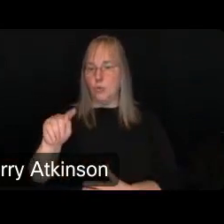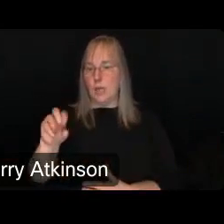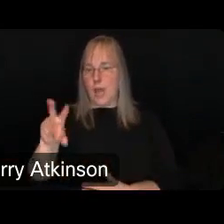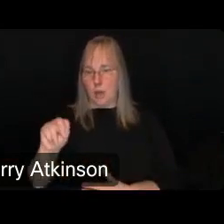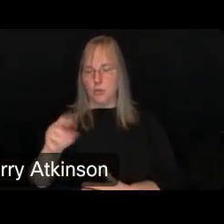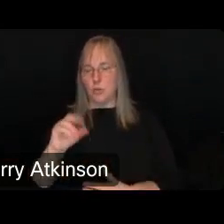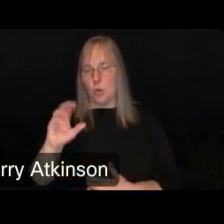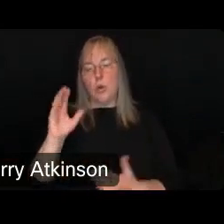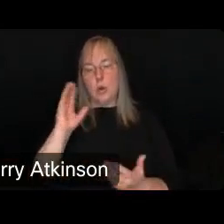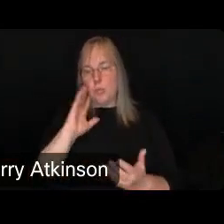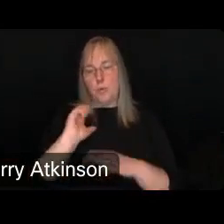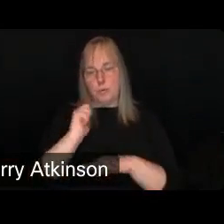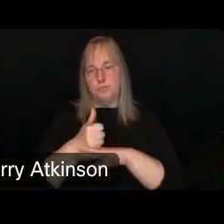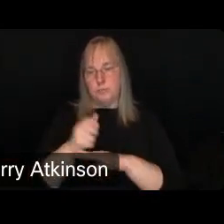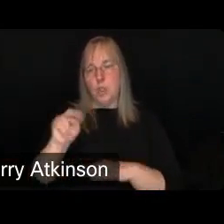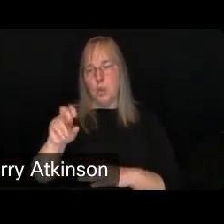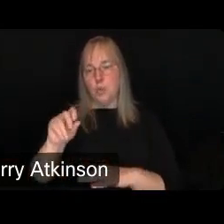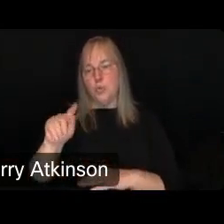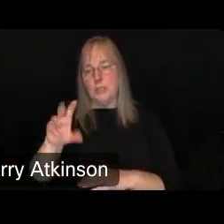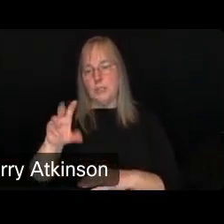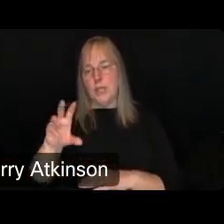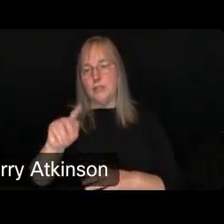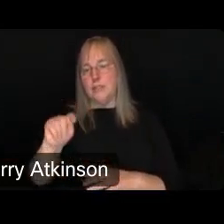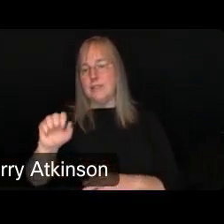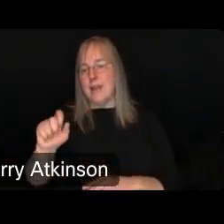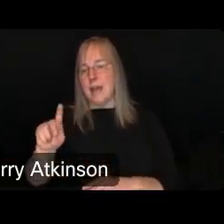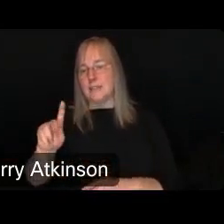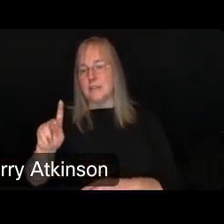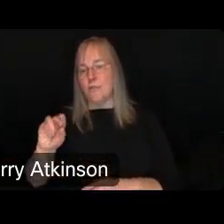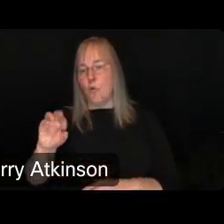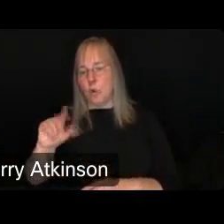future to take a look at that.